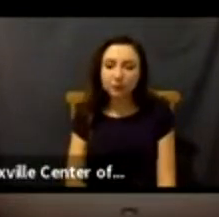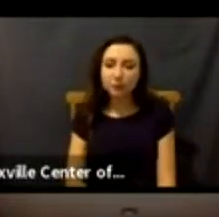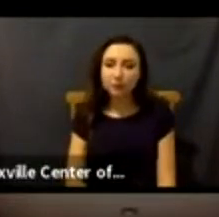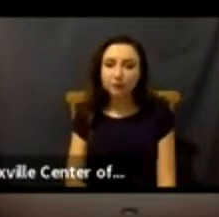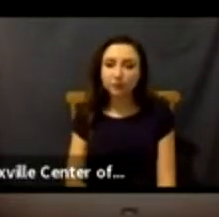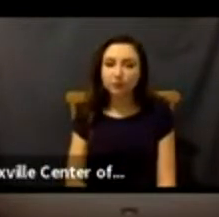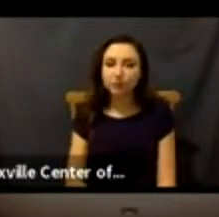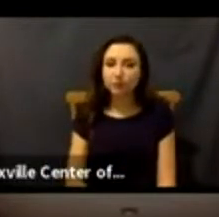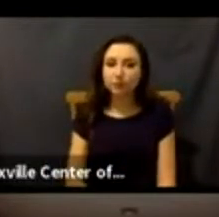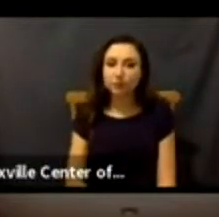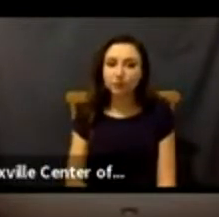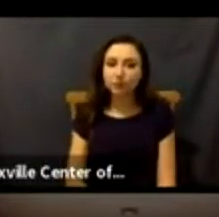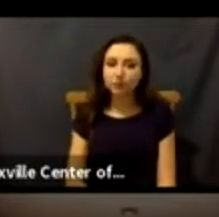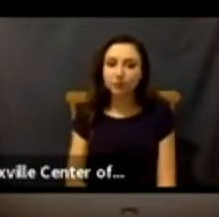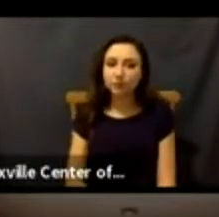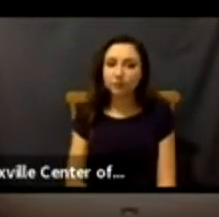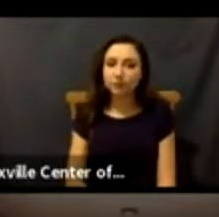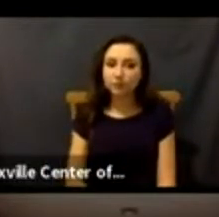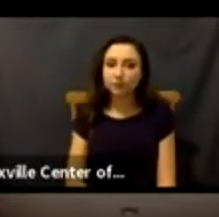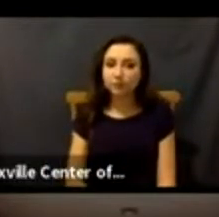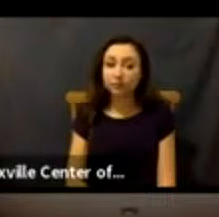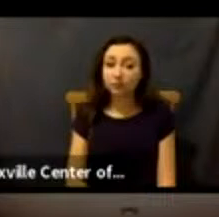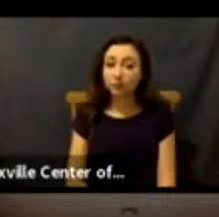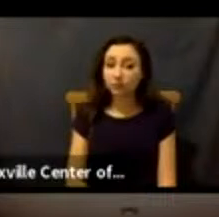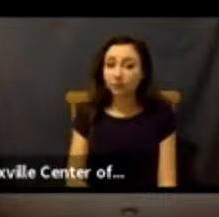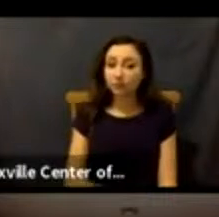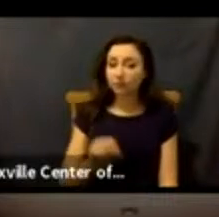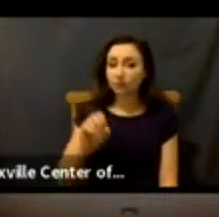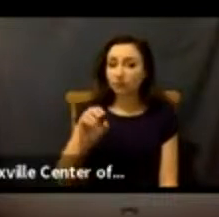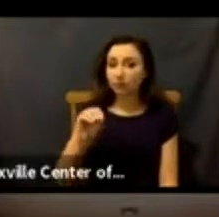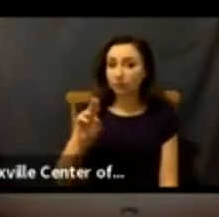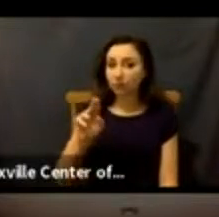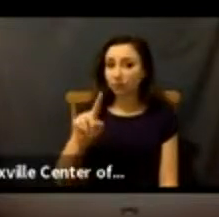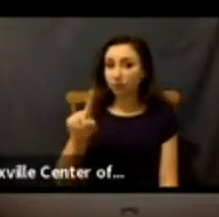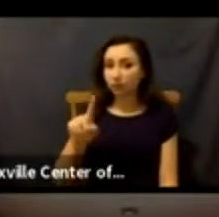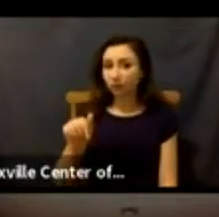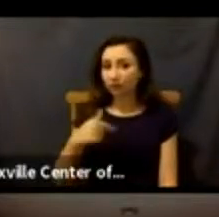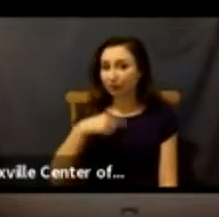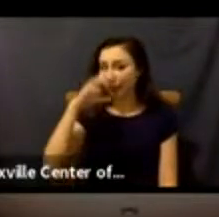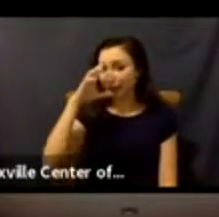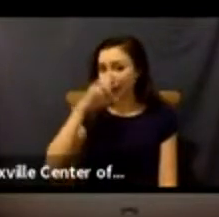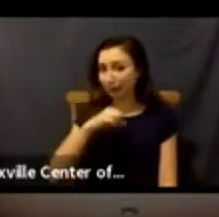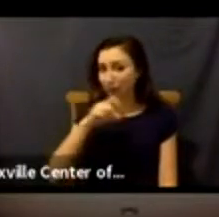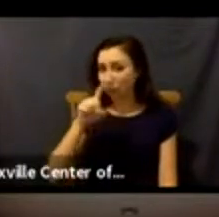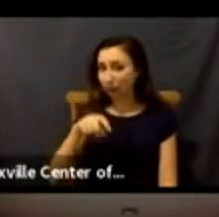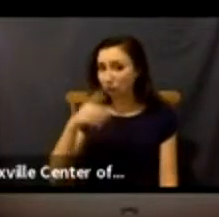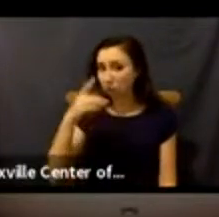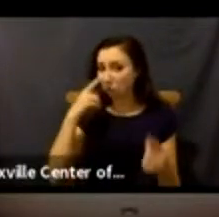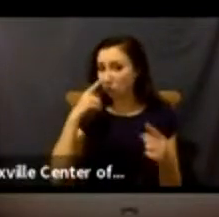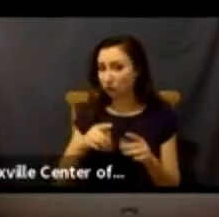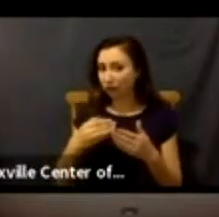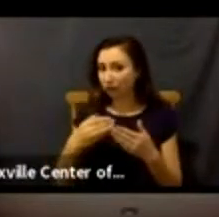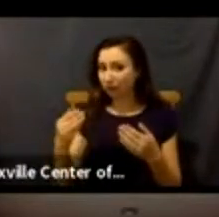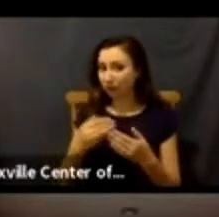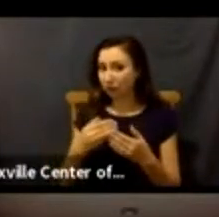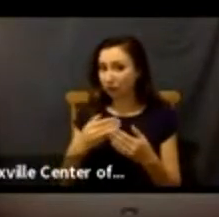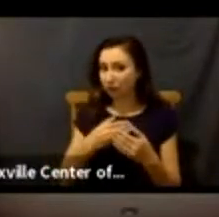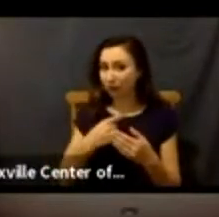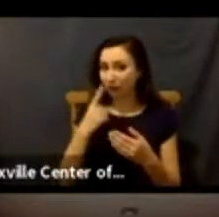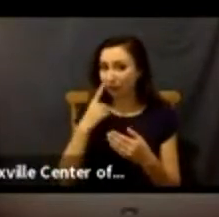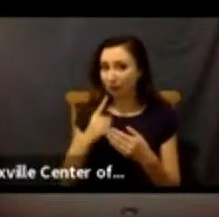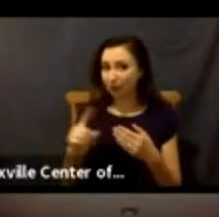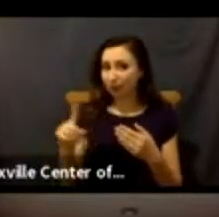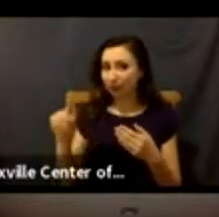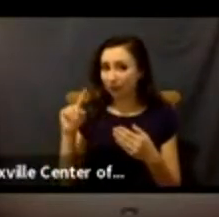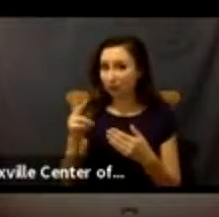So I guess with him potentially being on call, do we need to go ahead and just settle things before, so we don't have to go, because I think last week or